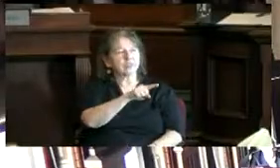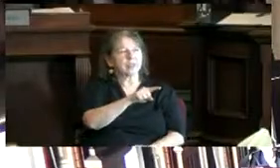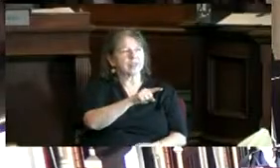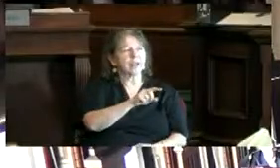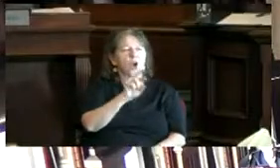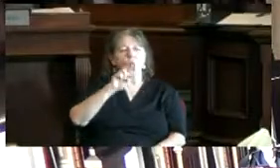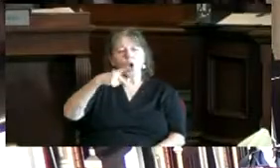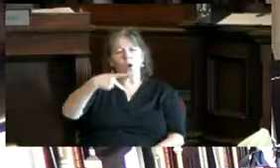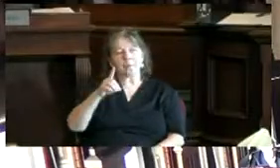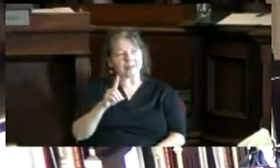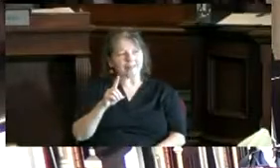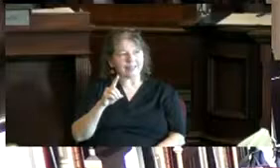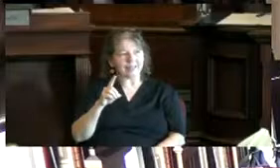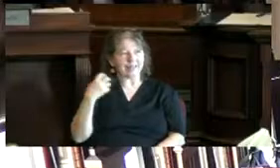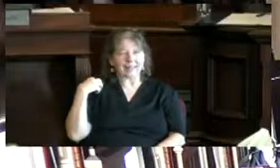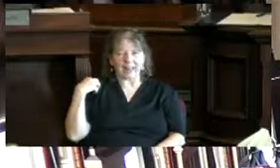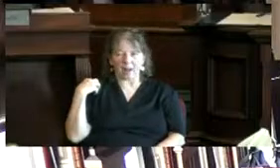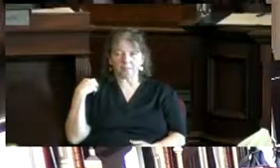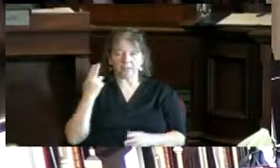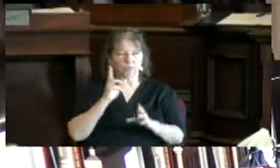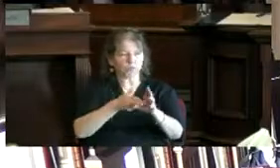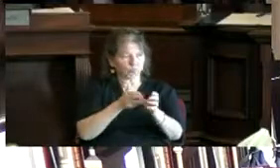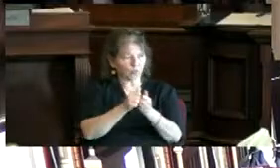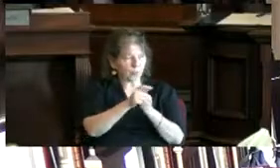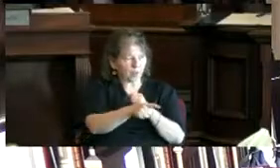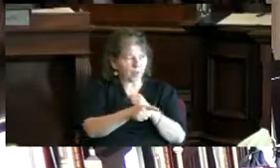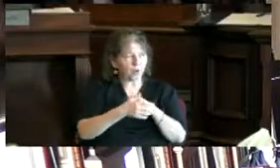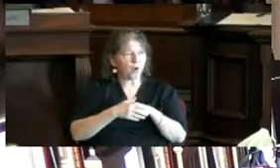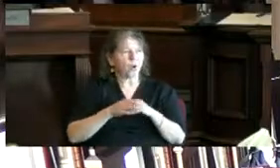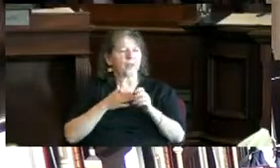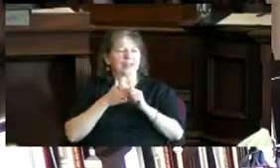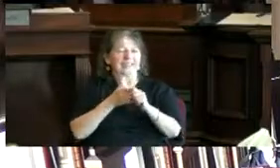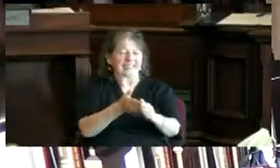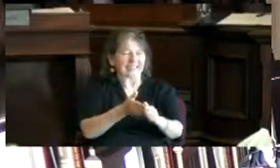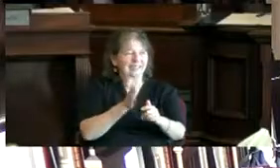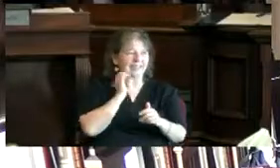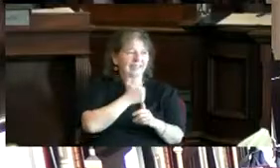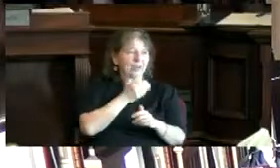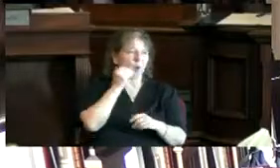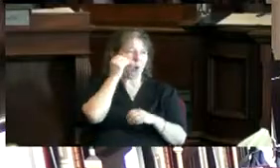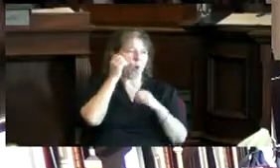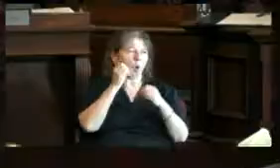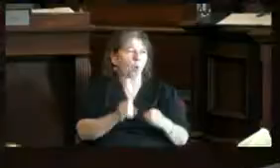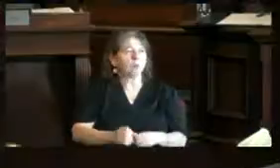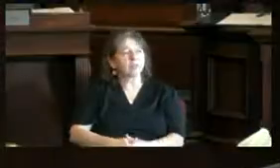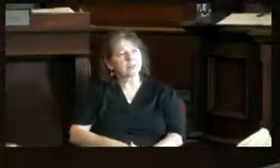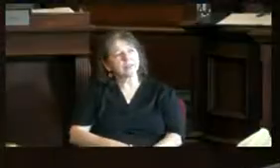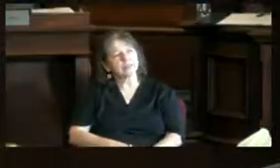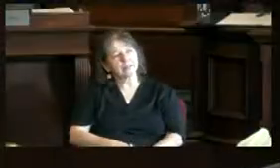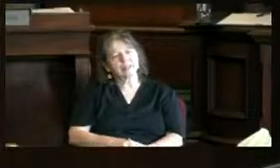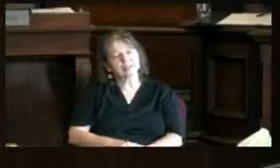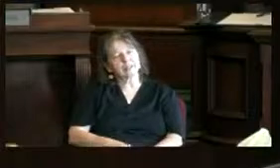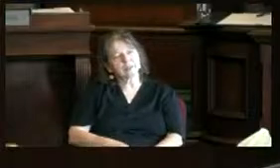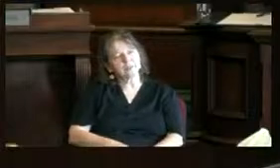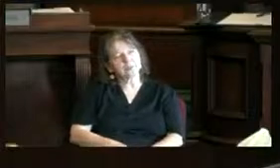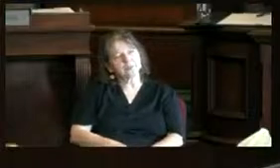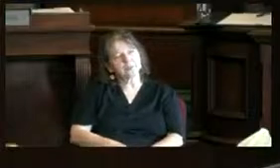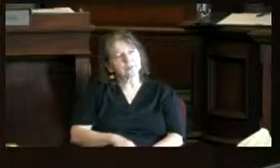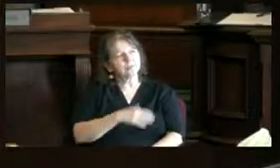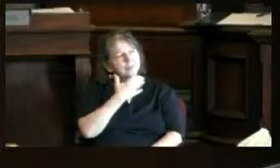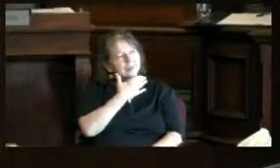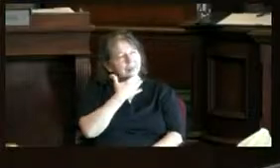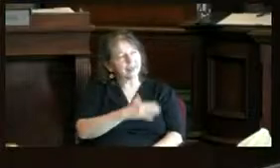RPD, who works and leads our homeless outreach effort. So, Sadie. Thank you, Deputy